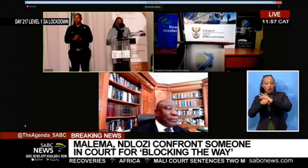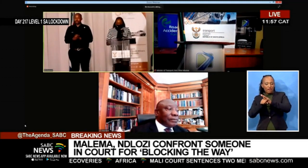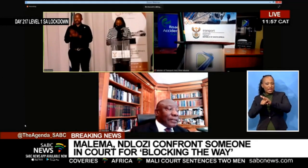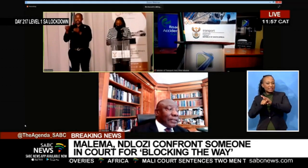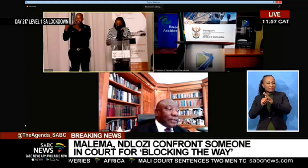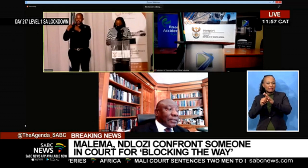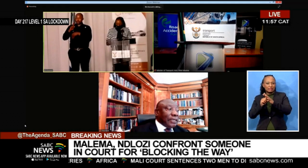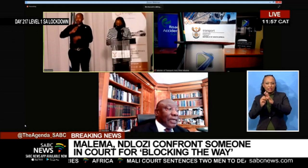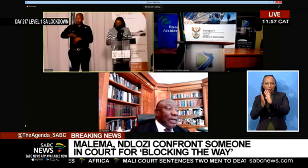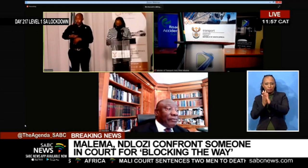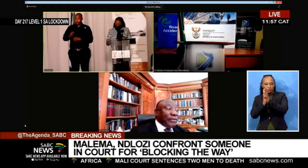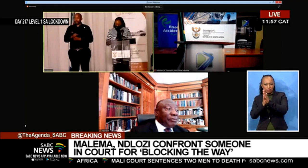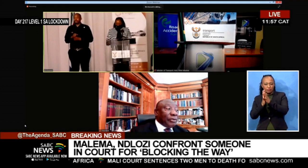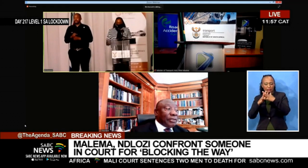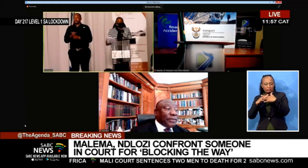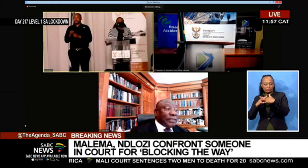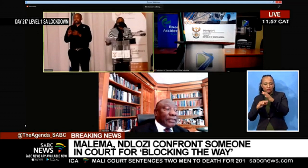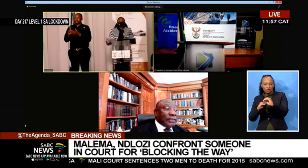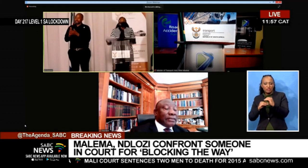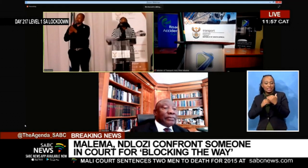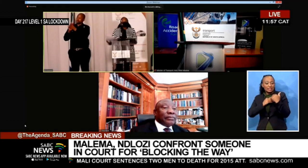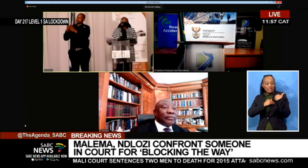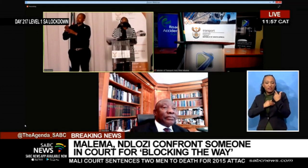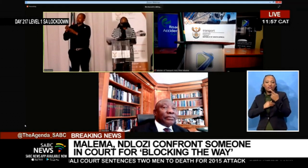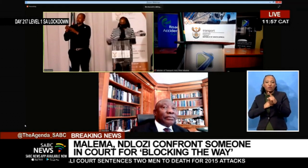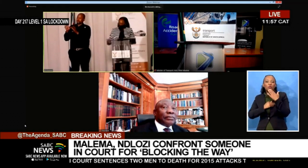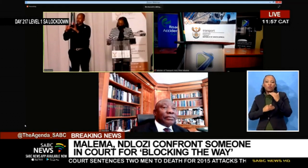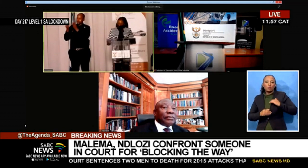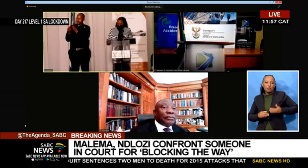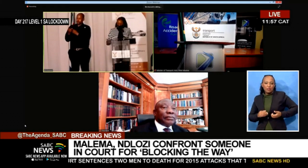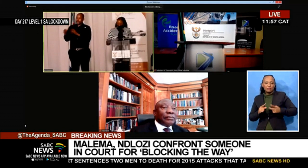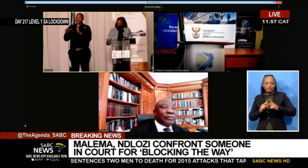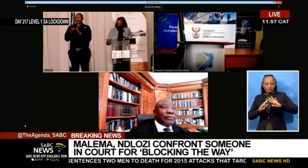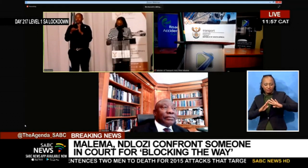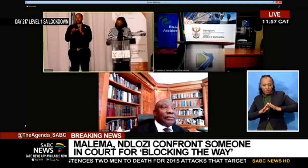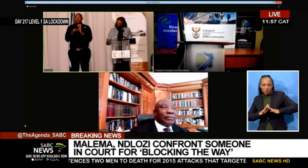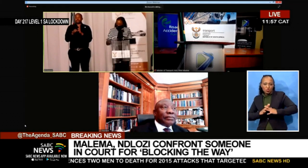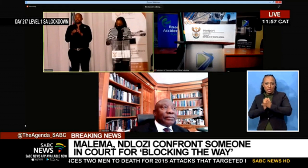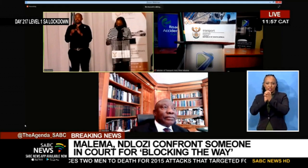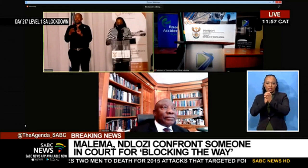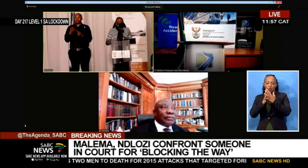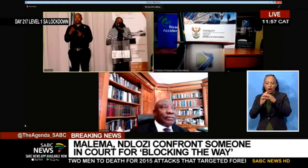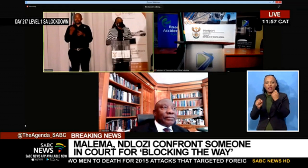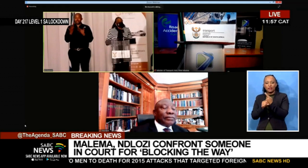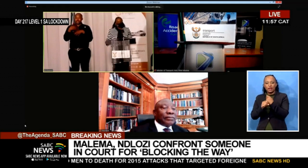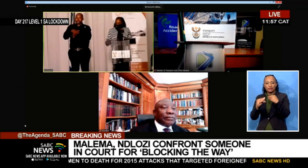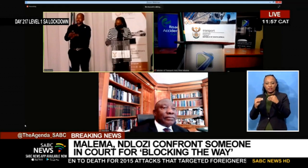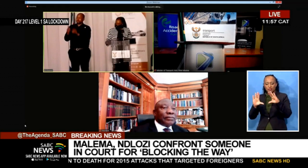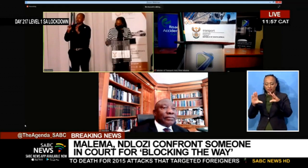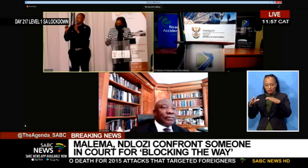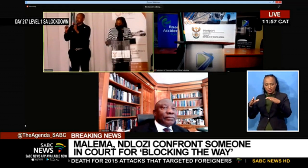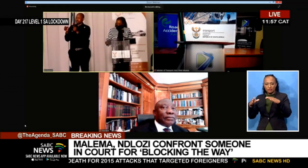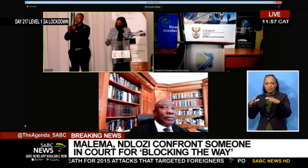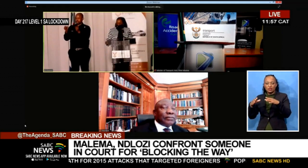safety for women, the unity of the industry, and the importance of an integrated transport